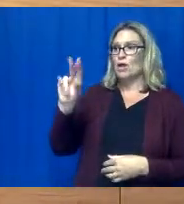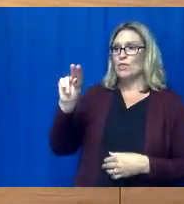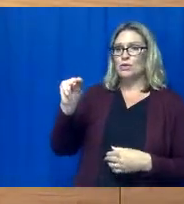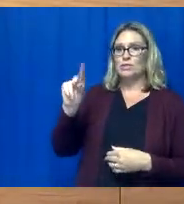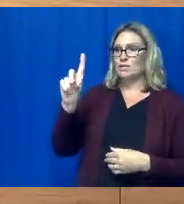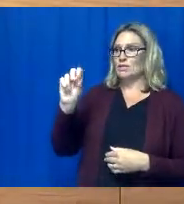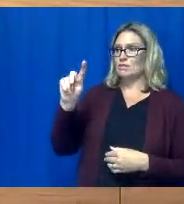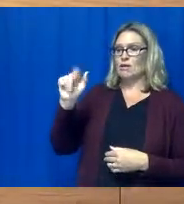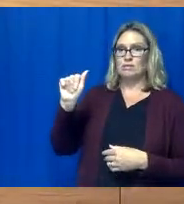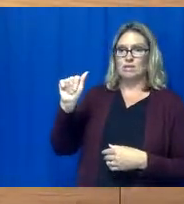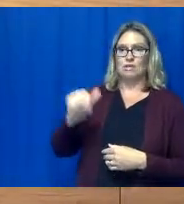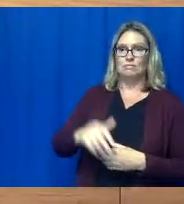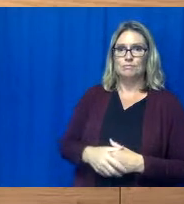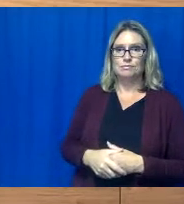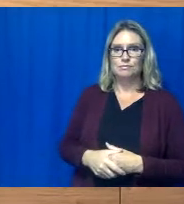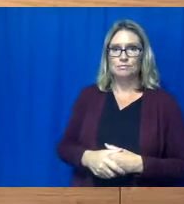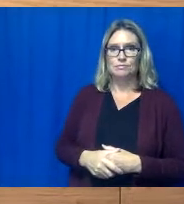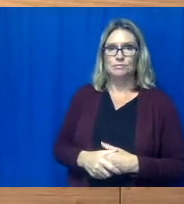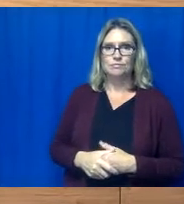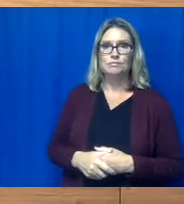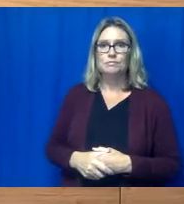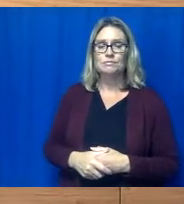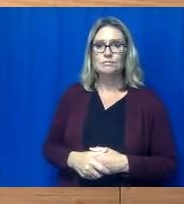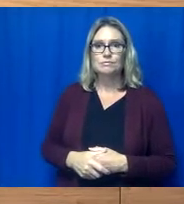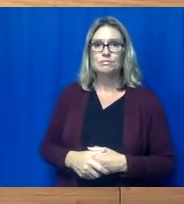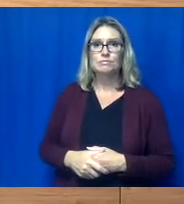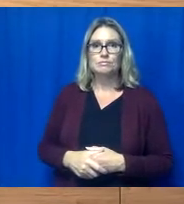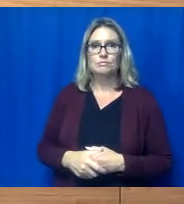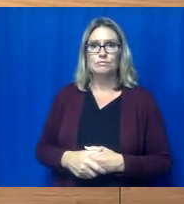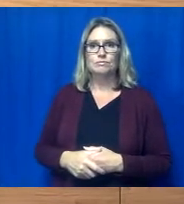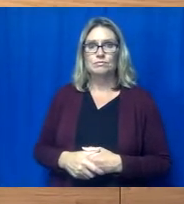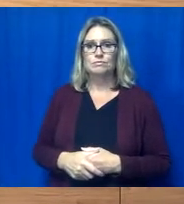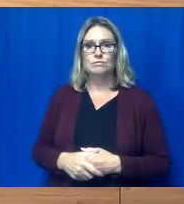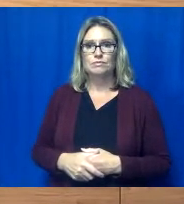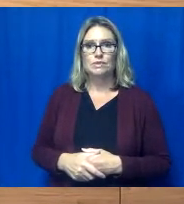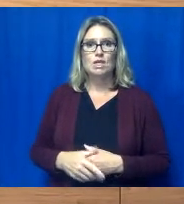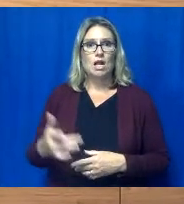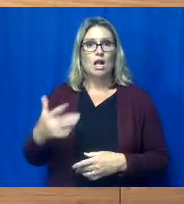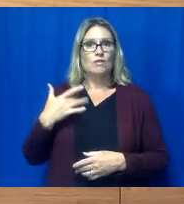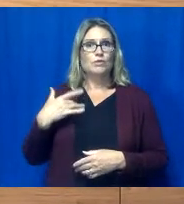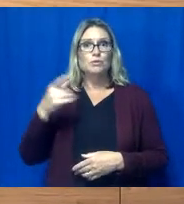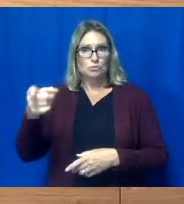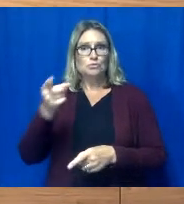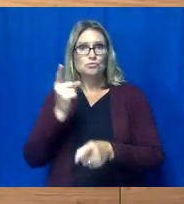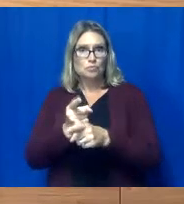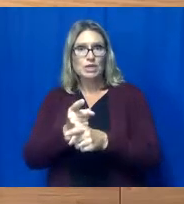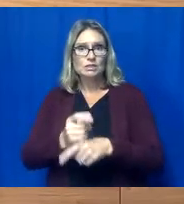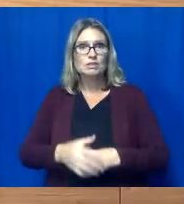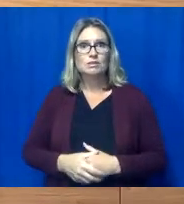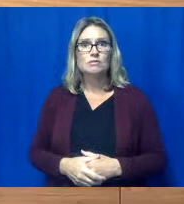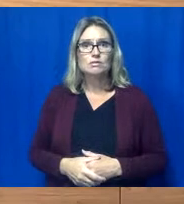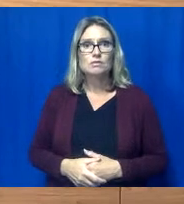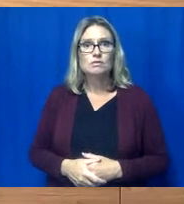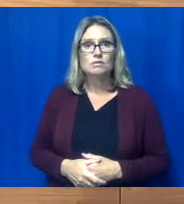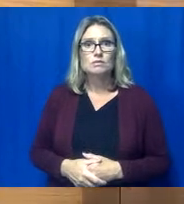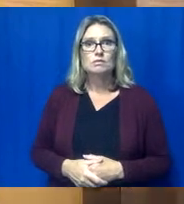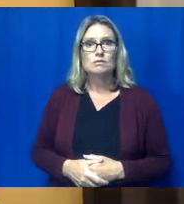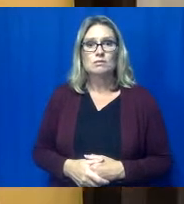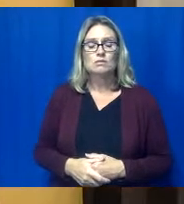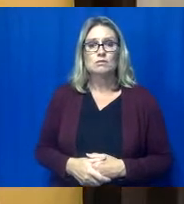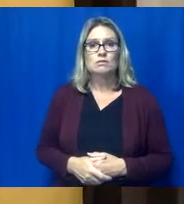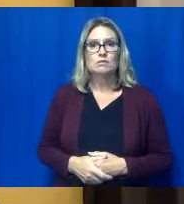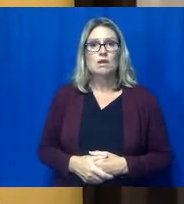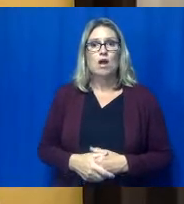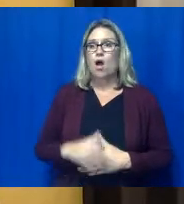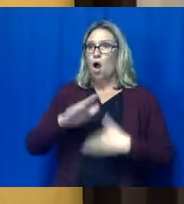Gentlemen, ladies, do you want to add? Yes, I think you're absolutely right. I think absolutely. I mean, all of us in this room